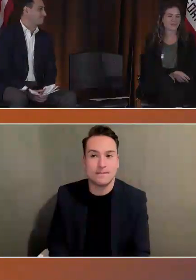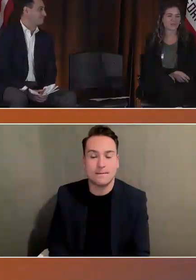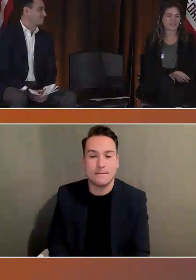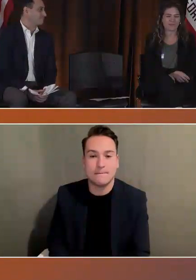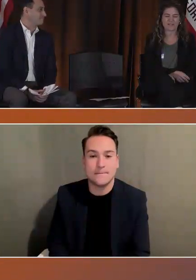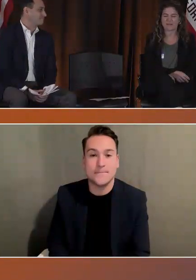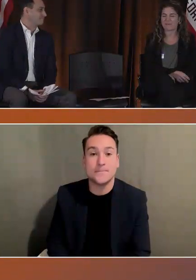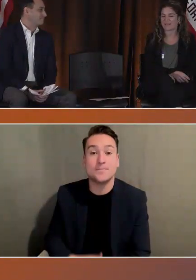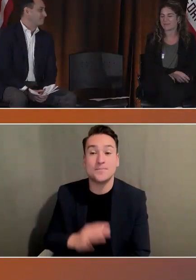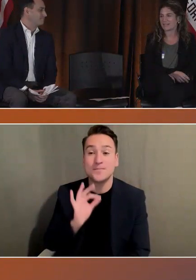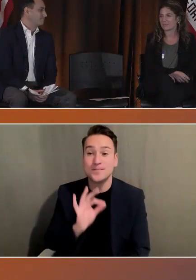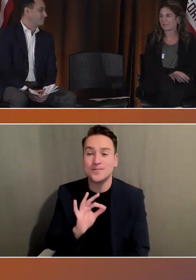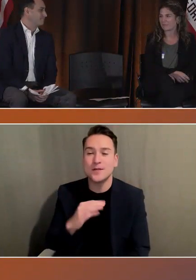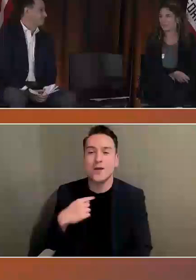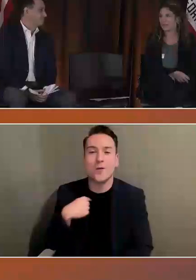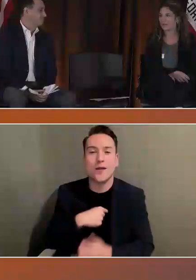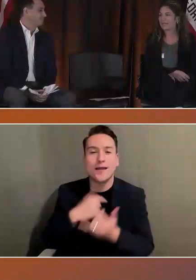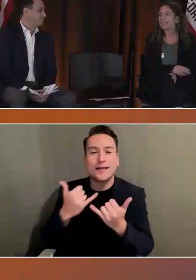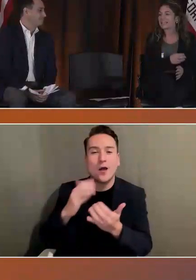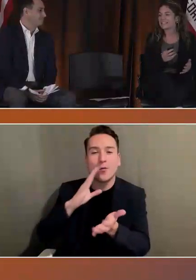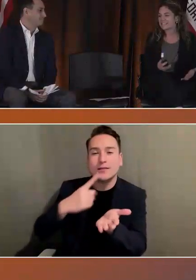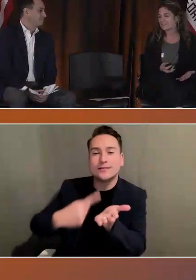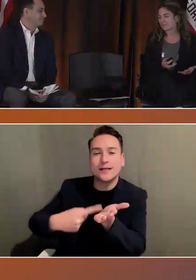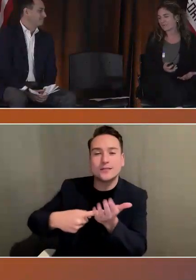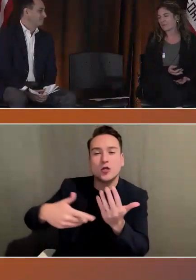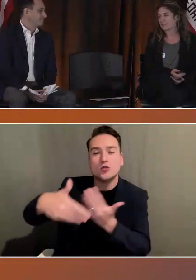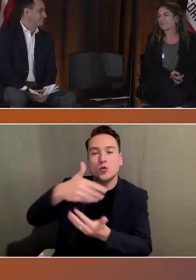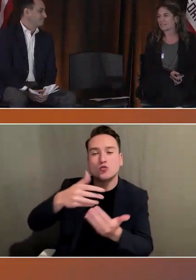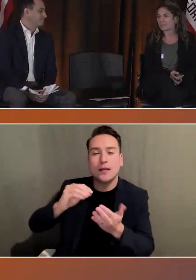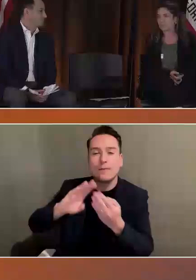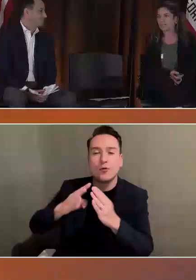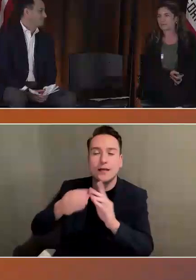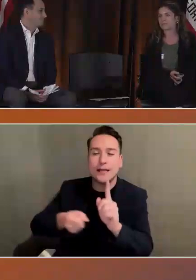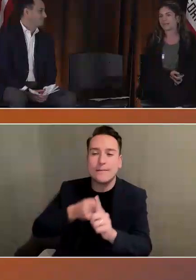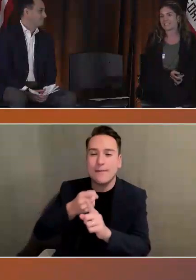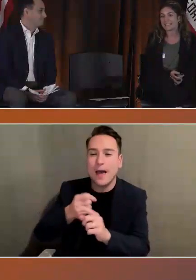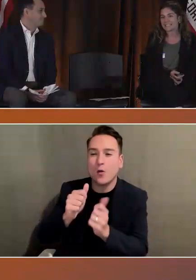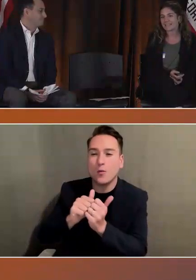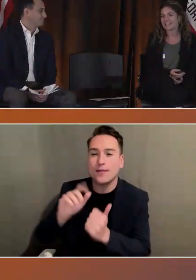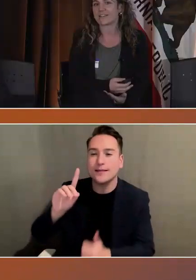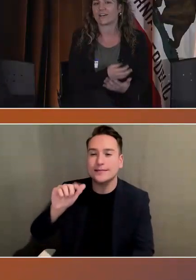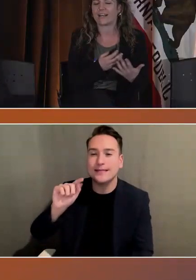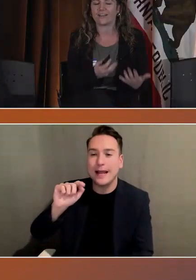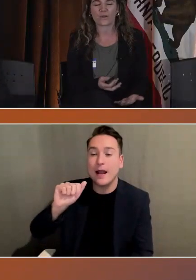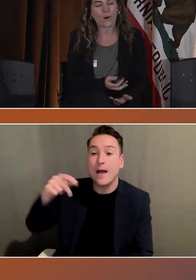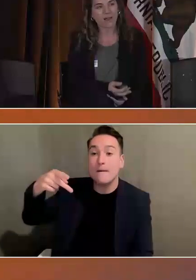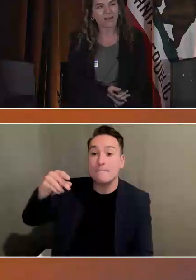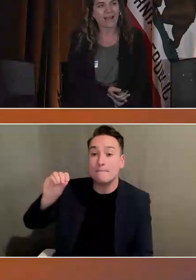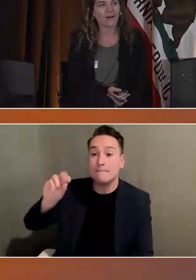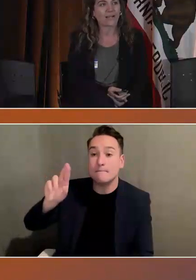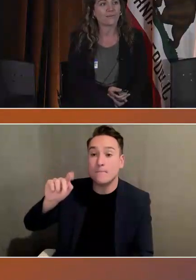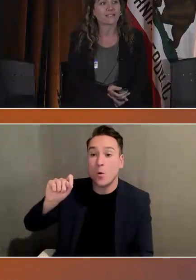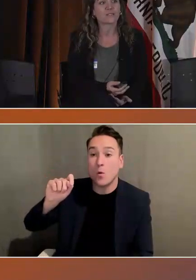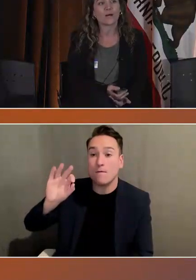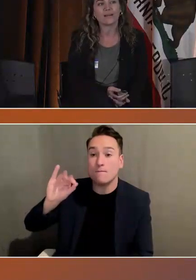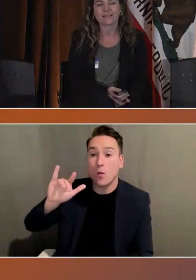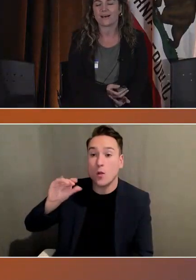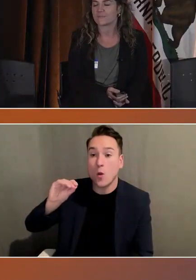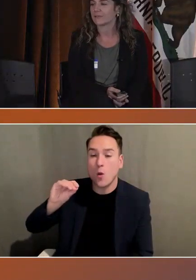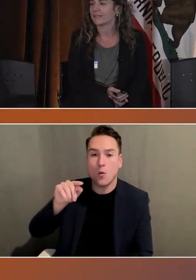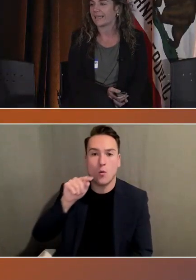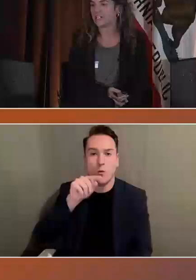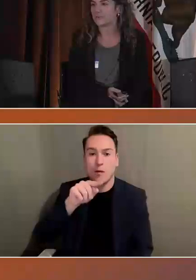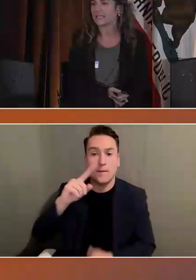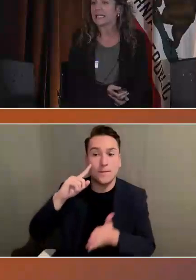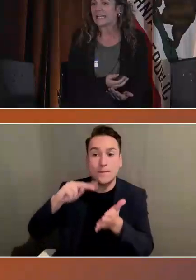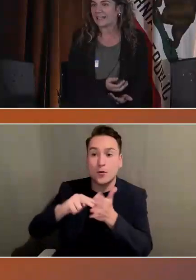our social and community impact with data portfolio. This portfolio of data programs provides insights on health quality outcomes as well as